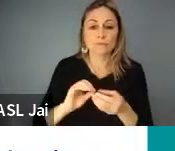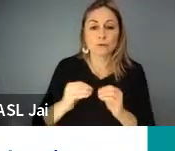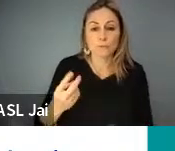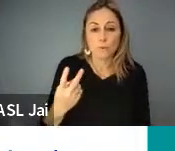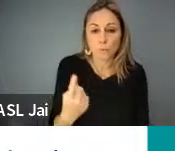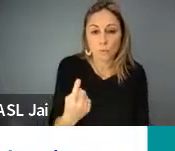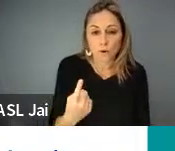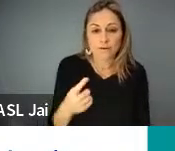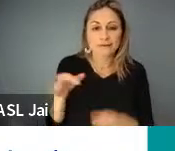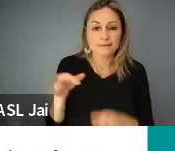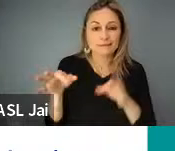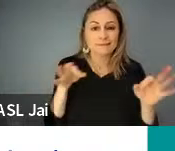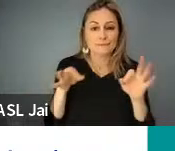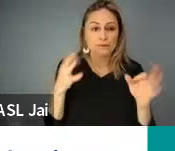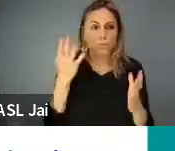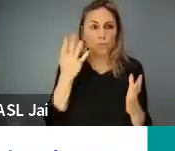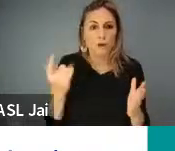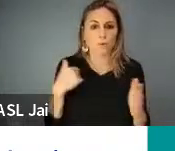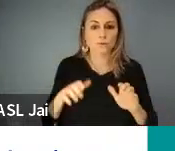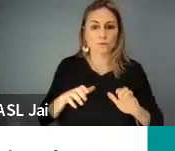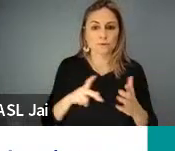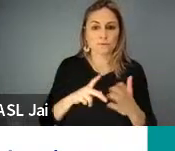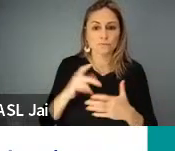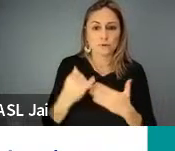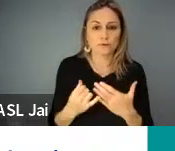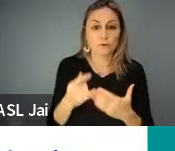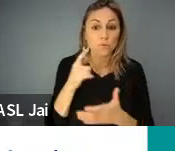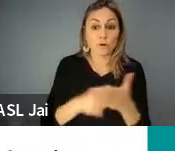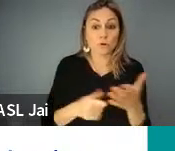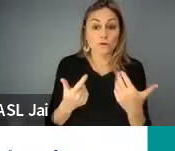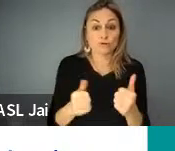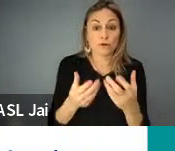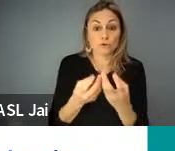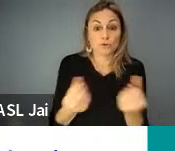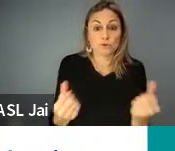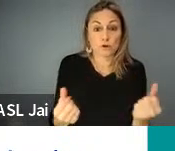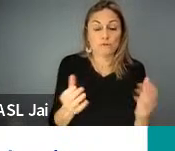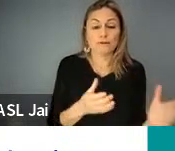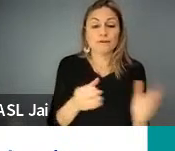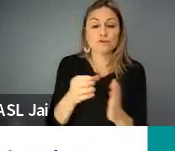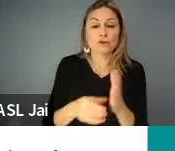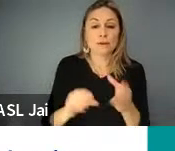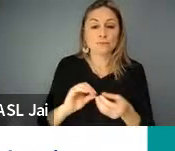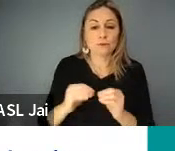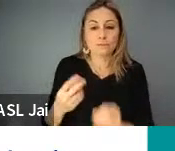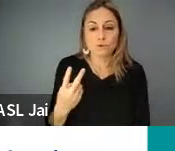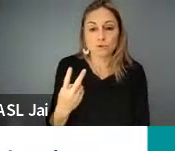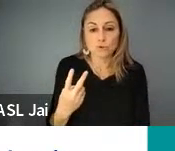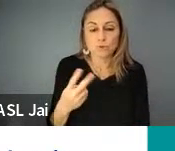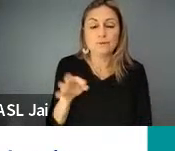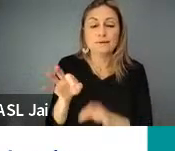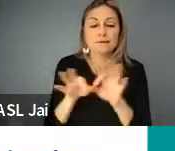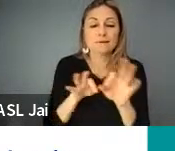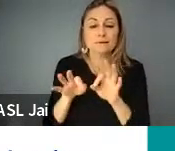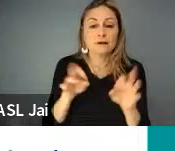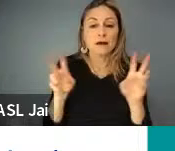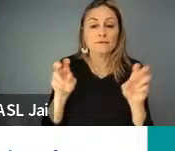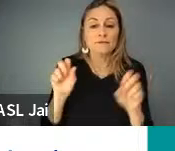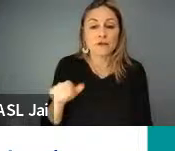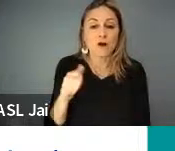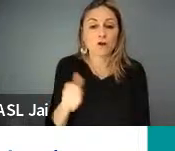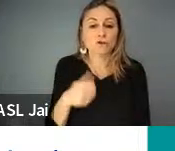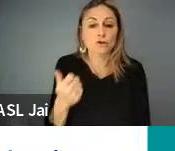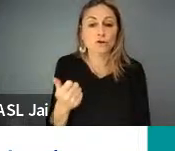doing the project, what we're trying to solve. Chapter 2 is a description of the alternatives that we